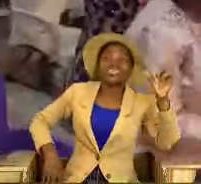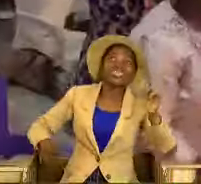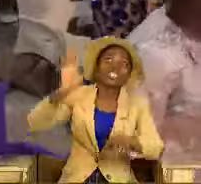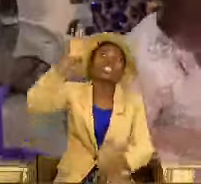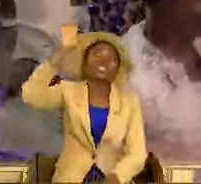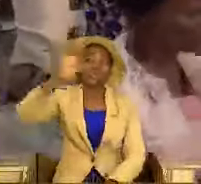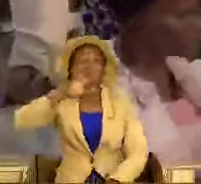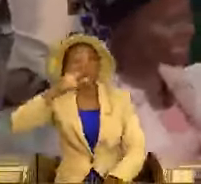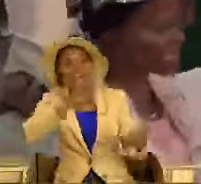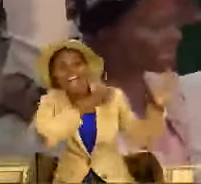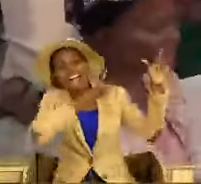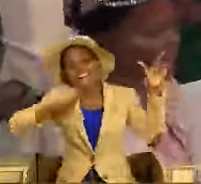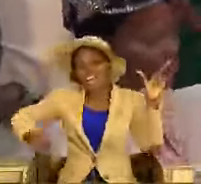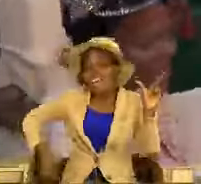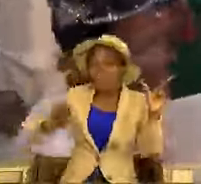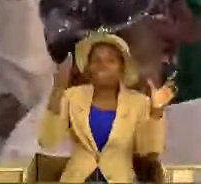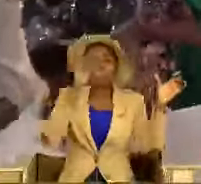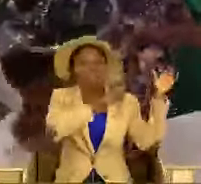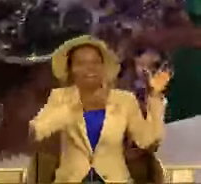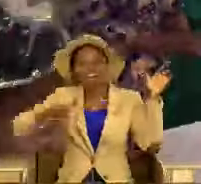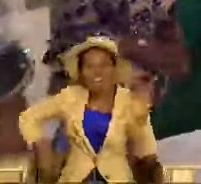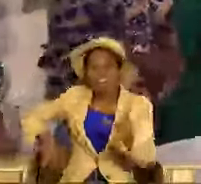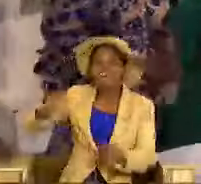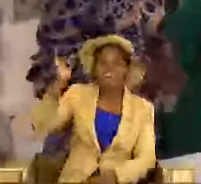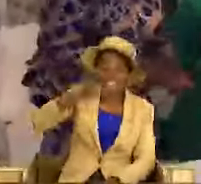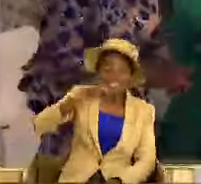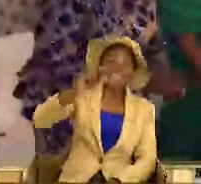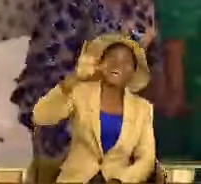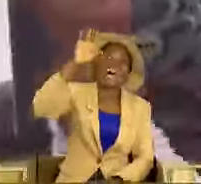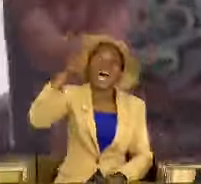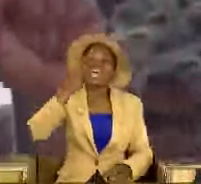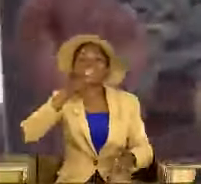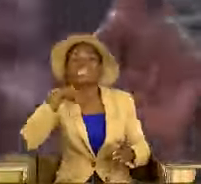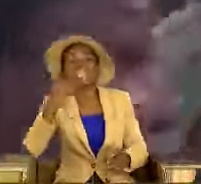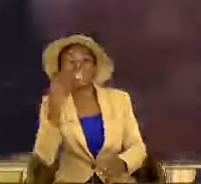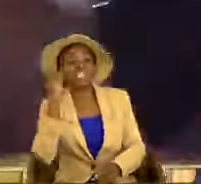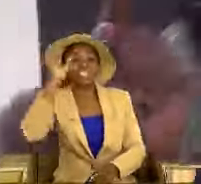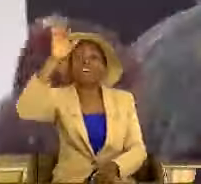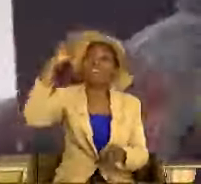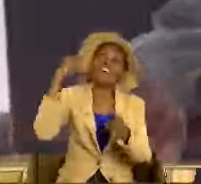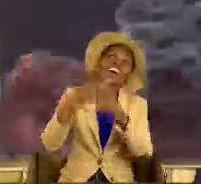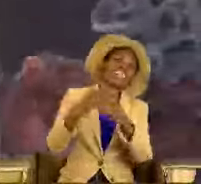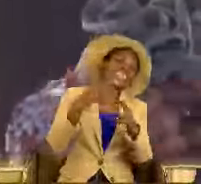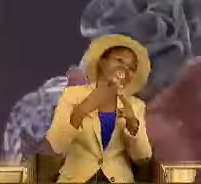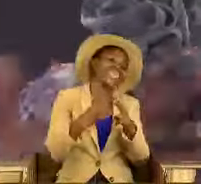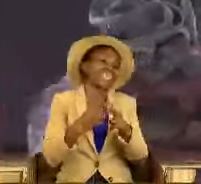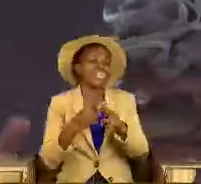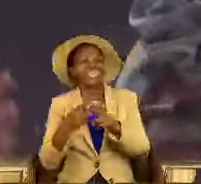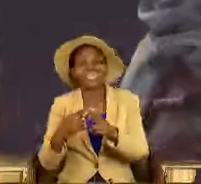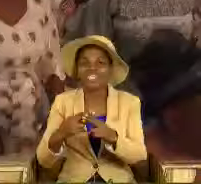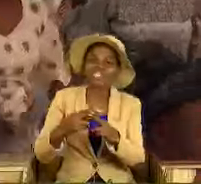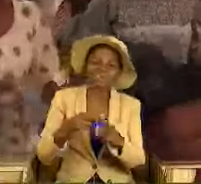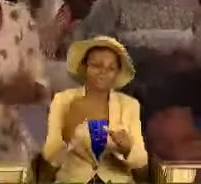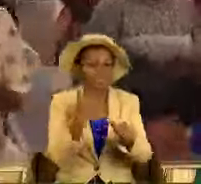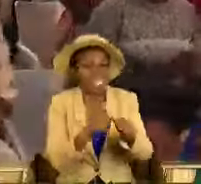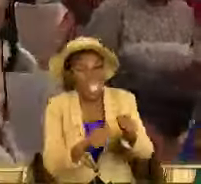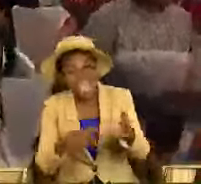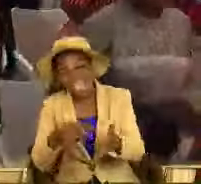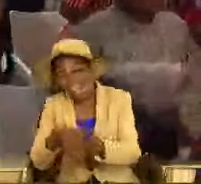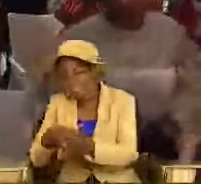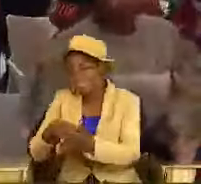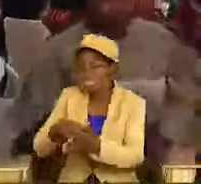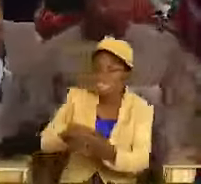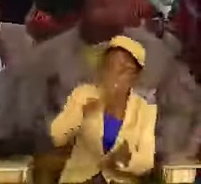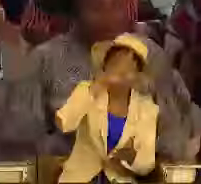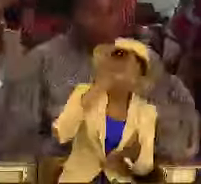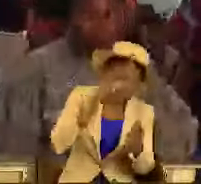Lord you are Lord of Lord and the of that place